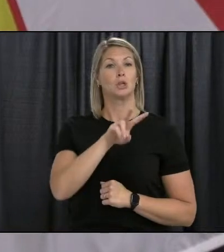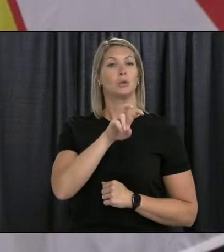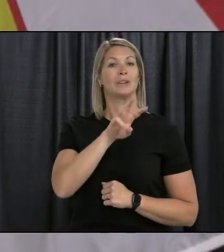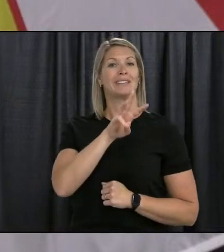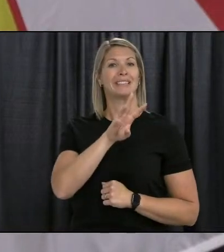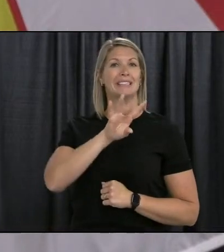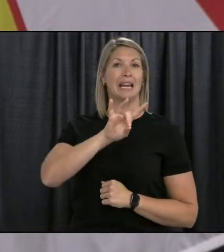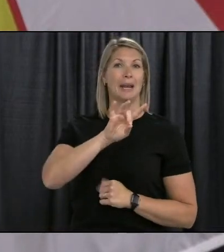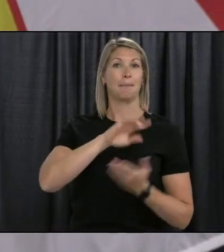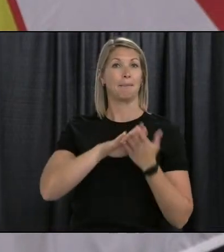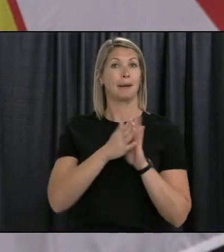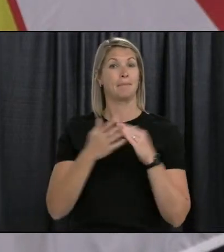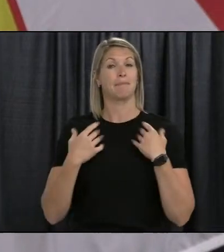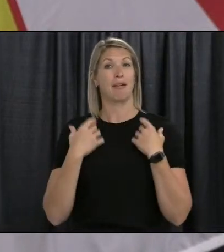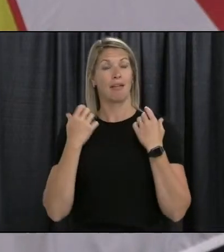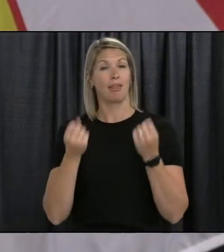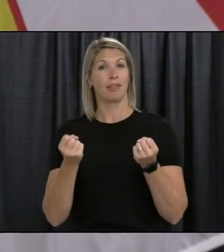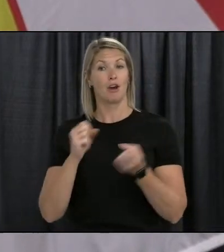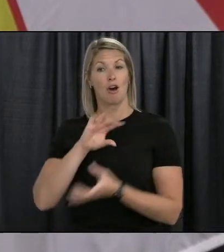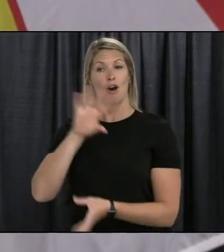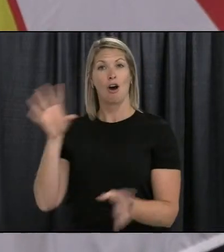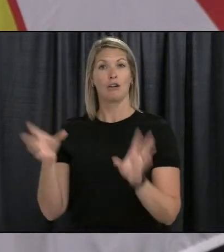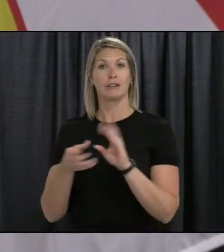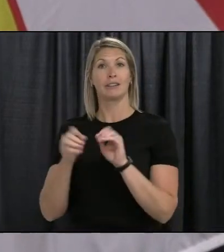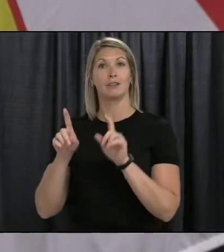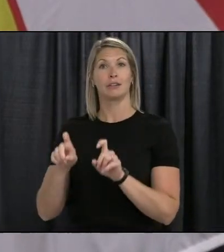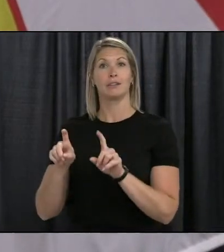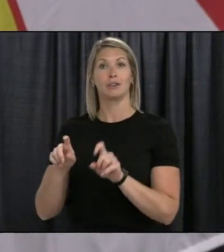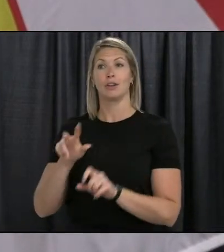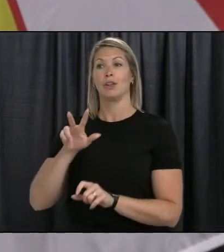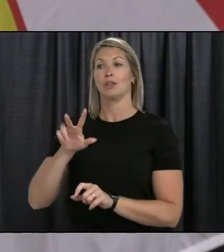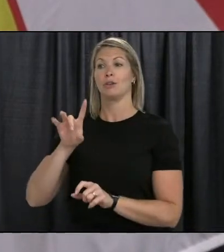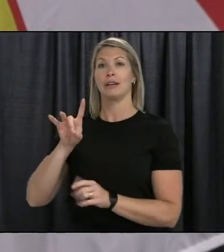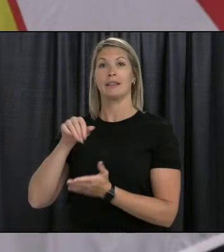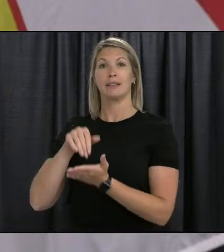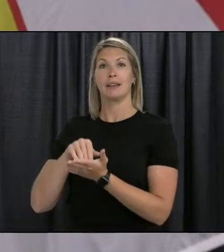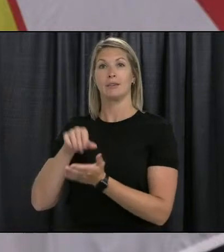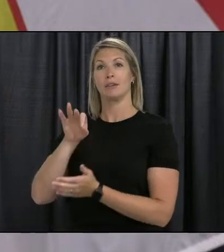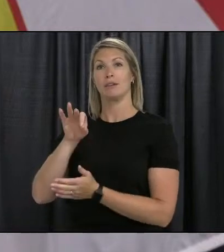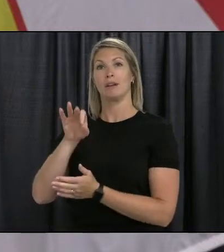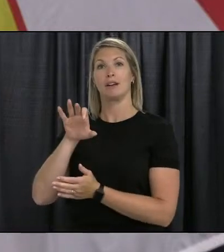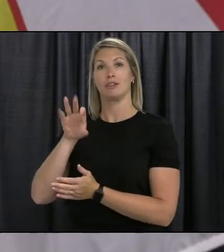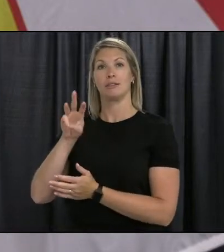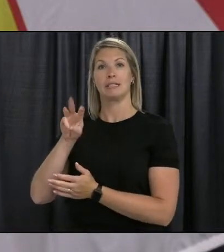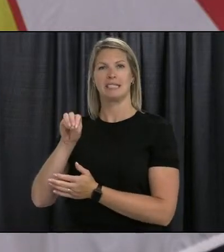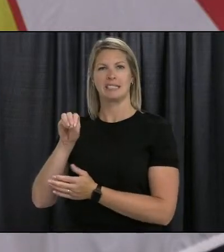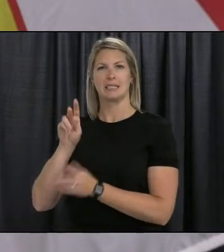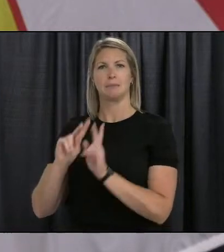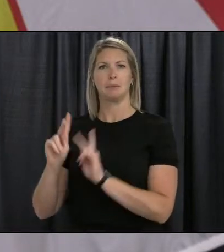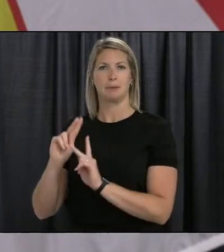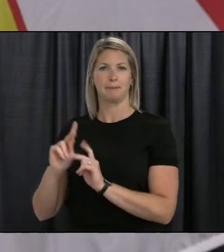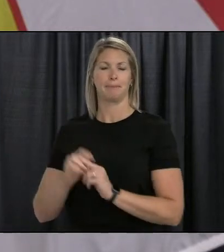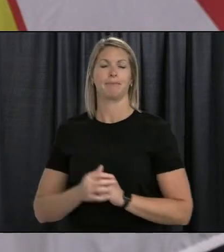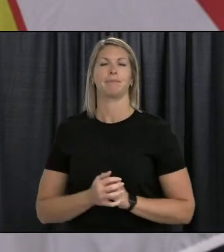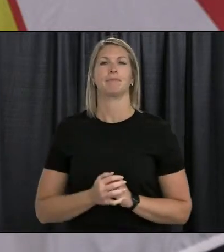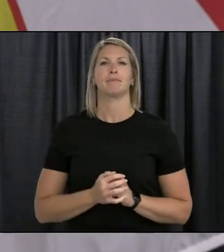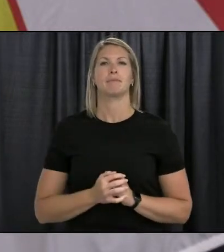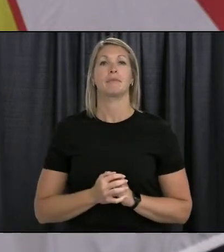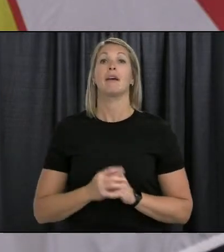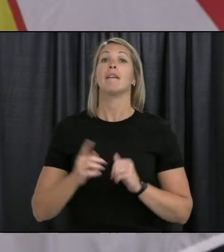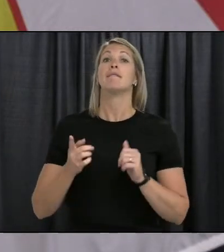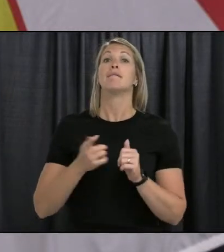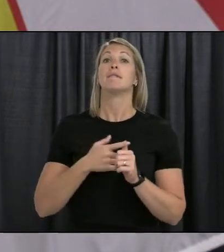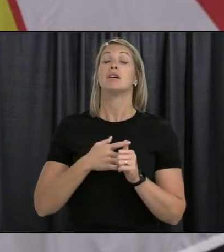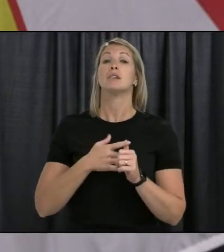268 people have now recovered, and in total we have tested 38,960 people. I'd like to begin